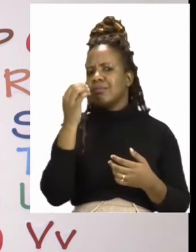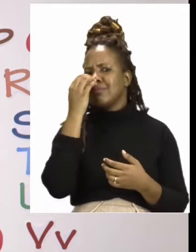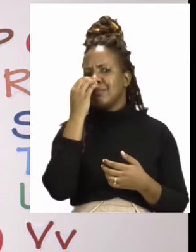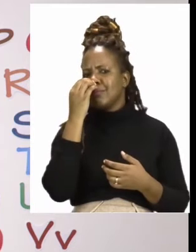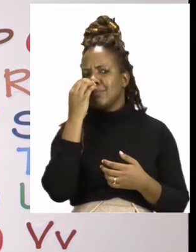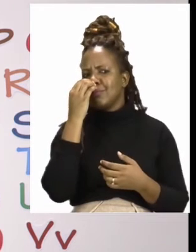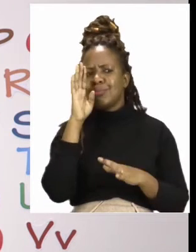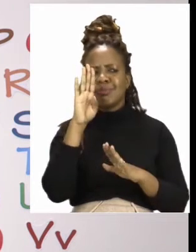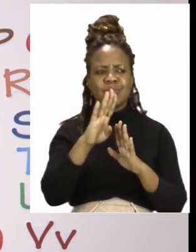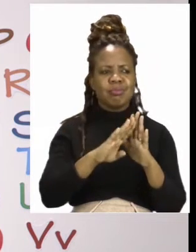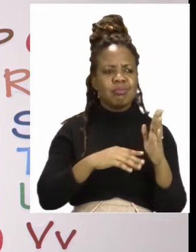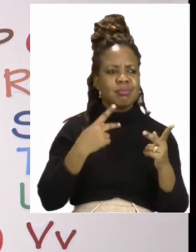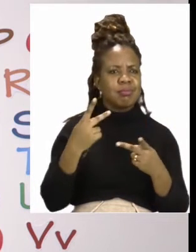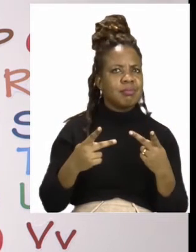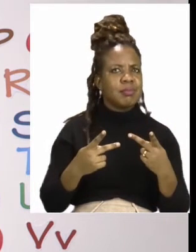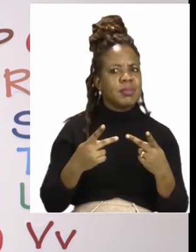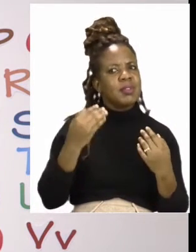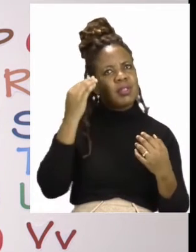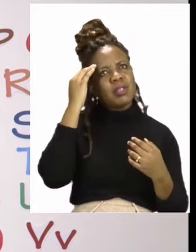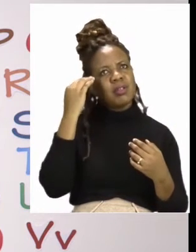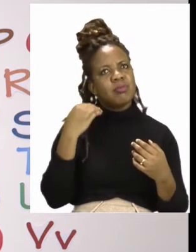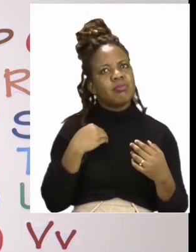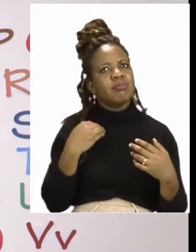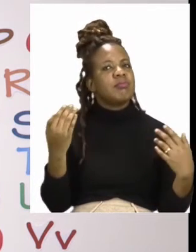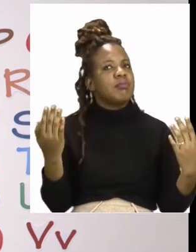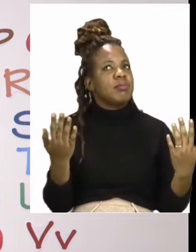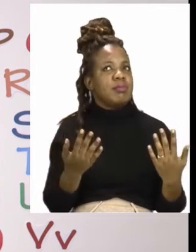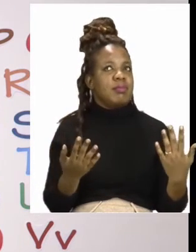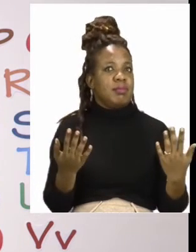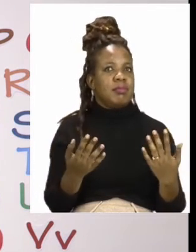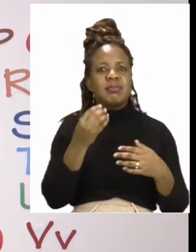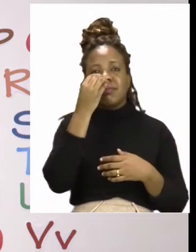I don't know where he is. Sashi?